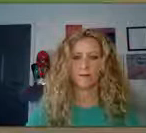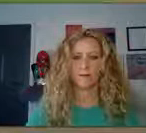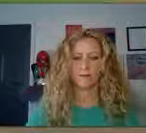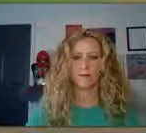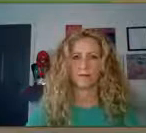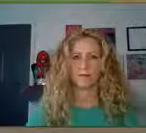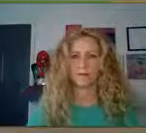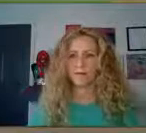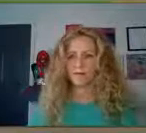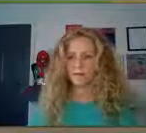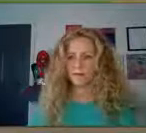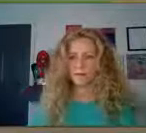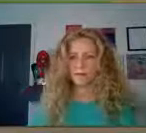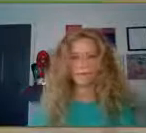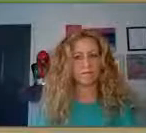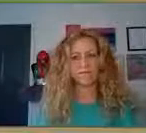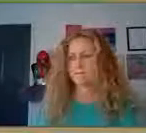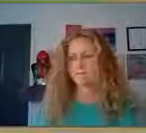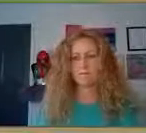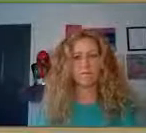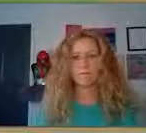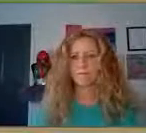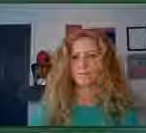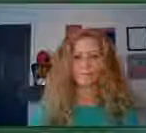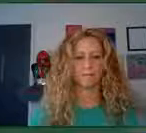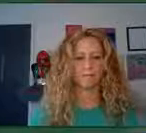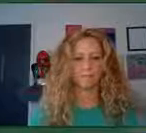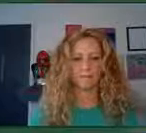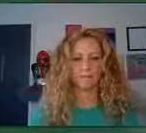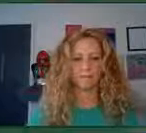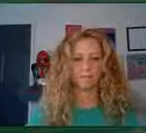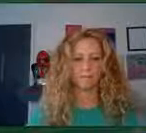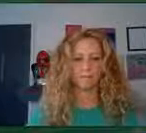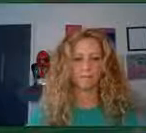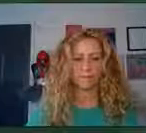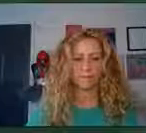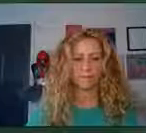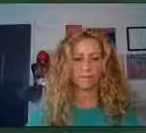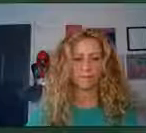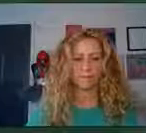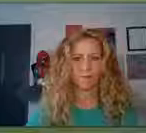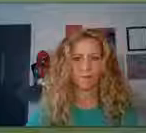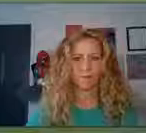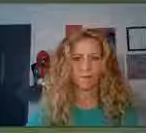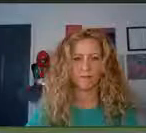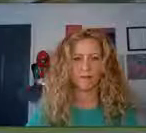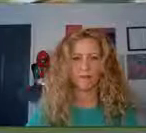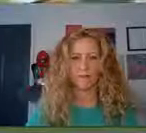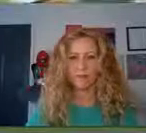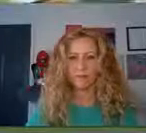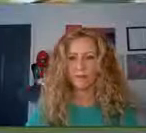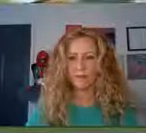sad! Jesus didn't do any sins or make any wrong choices! Why did he let them put him on a cross to die?